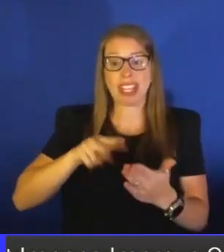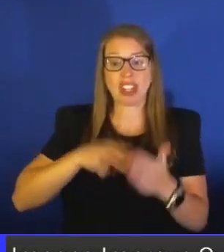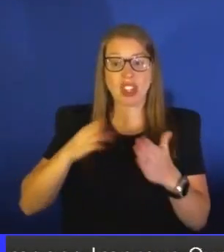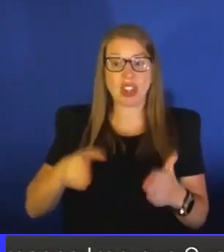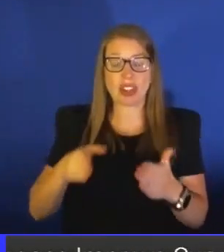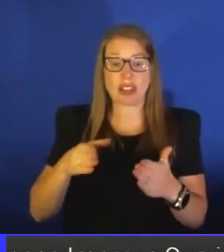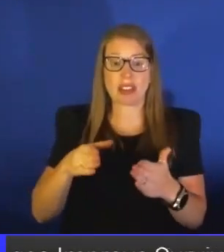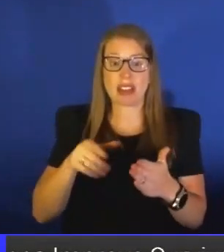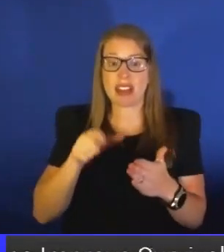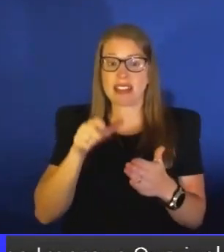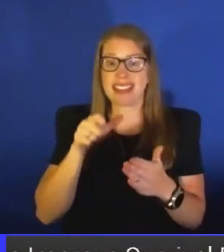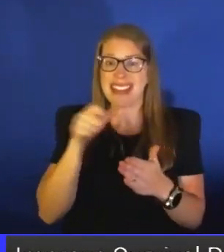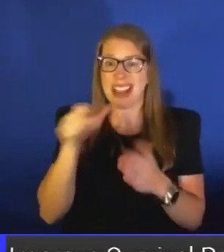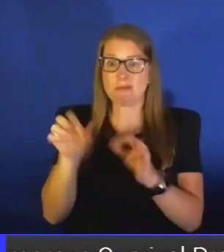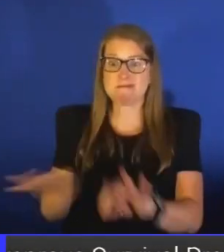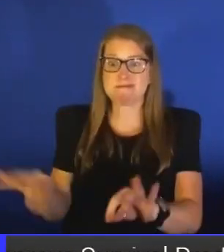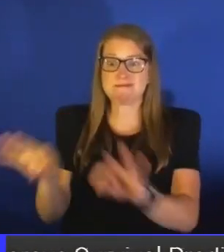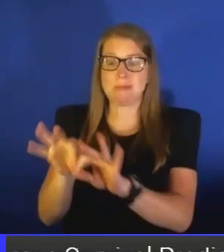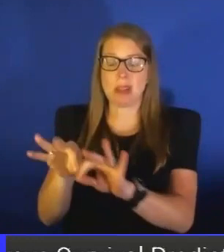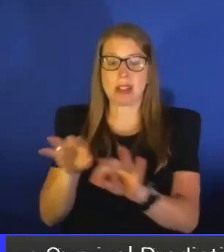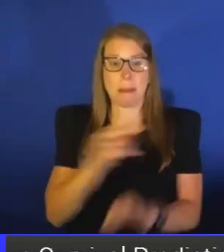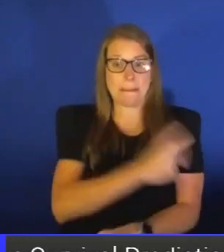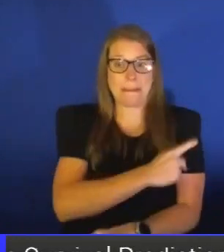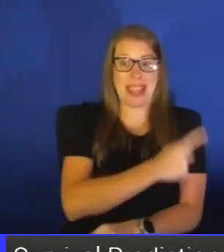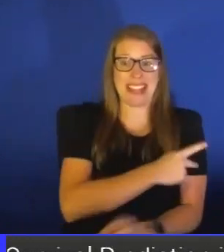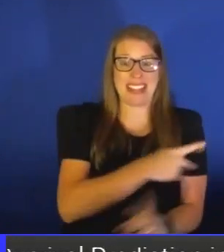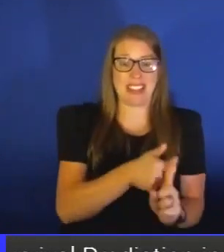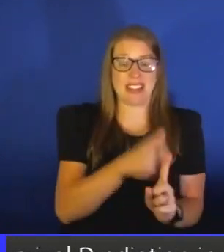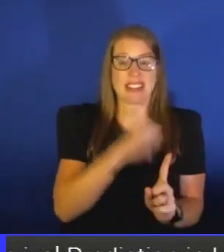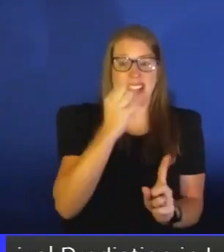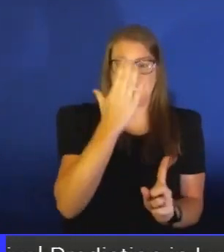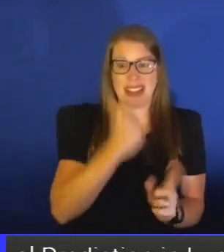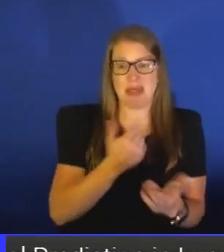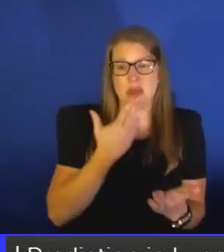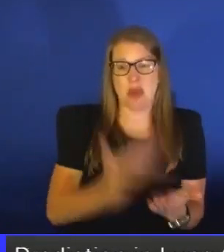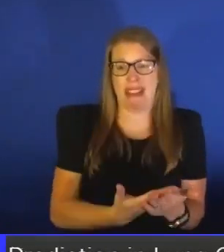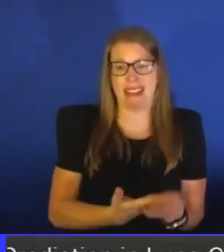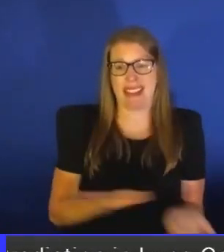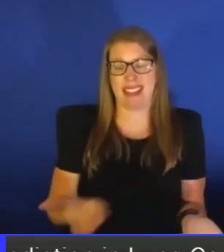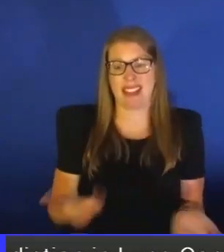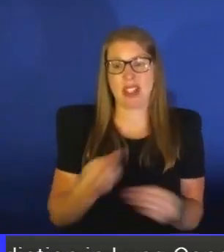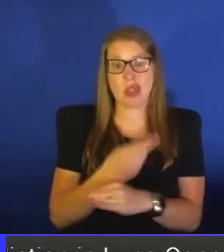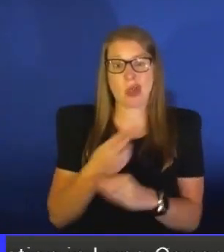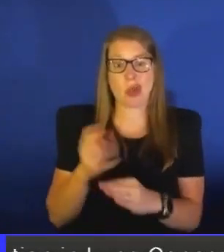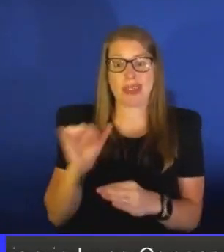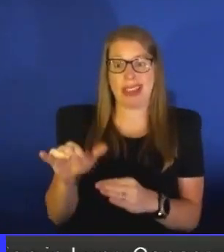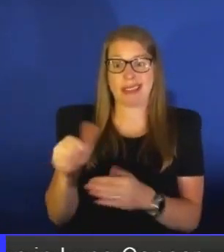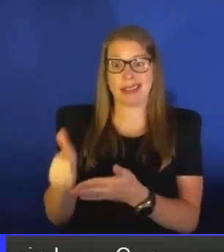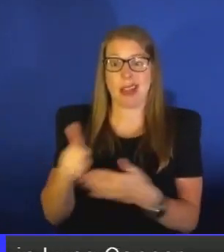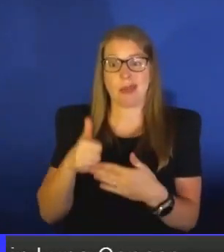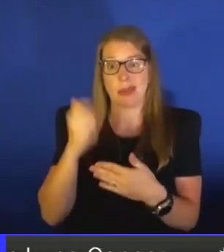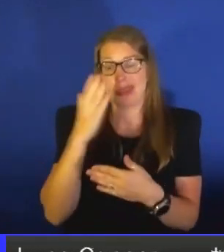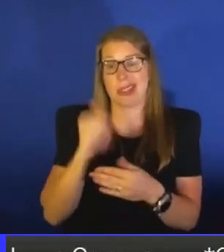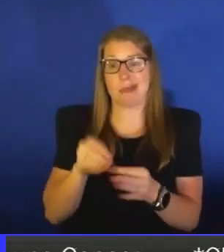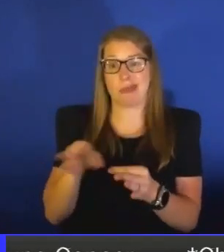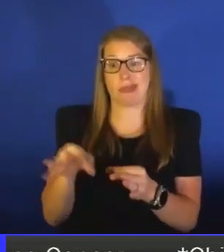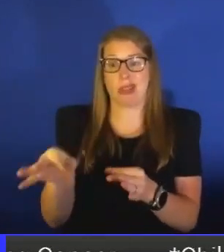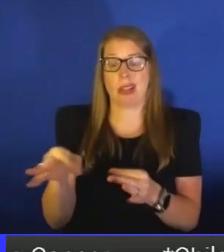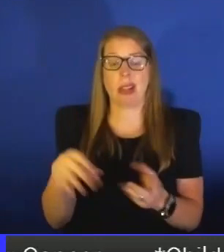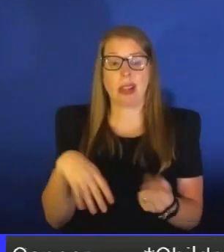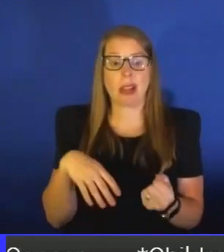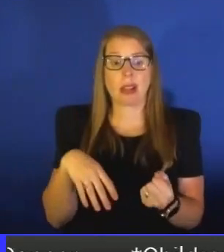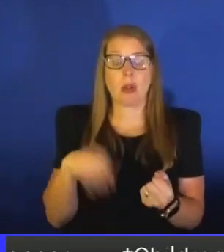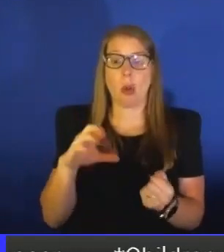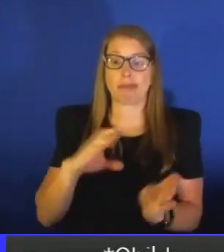important as the fact that the patient's just not sleeping well and they use that to sleep later. For years we would say reading is okay,